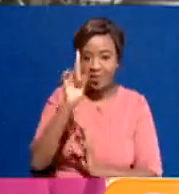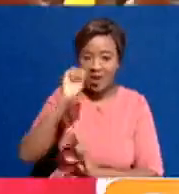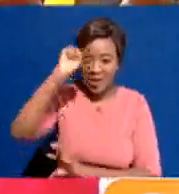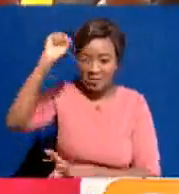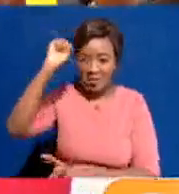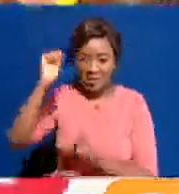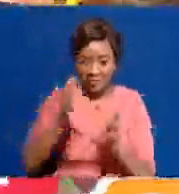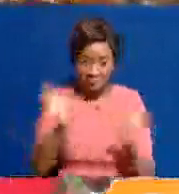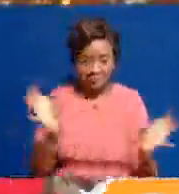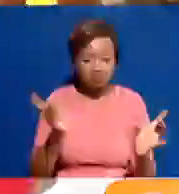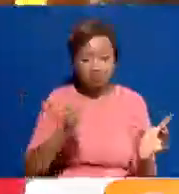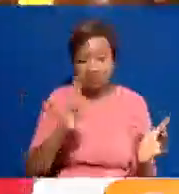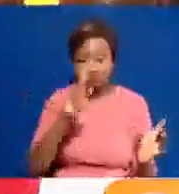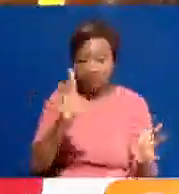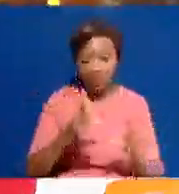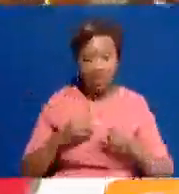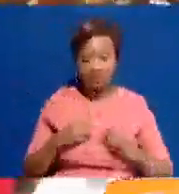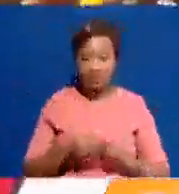anayetutenganisha.